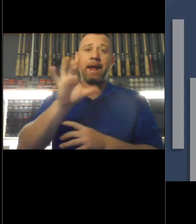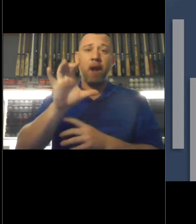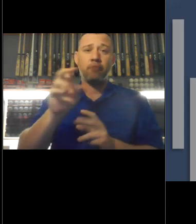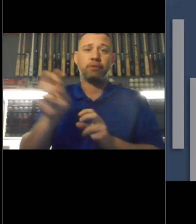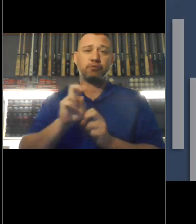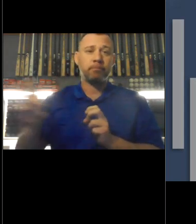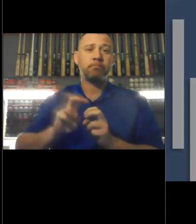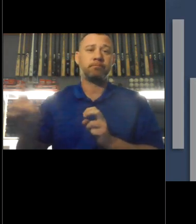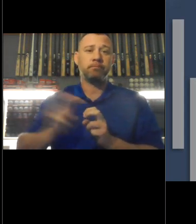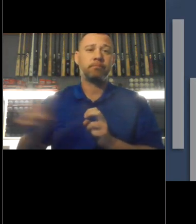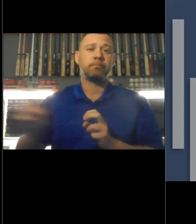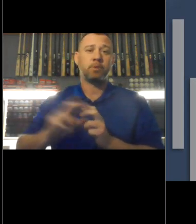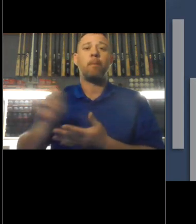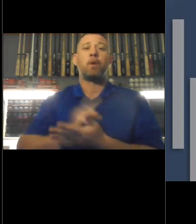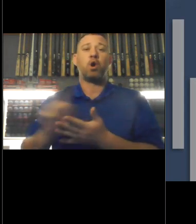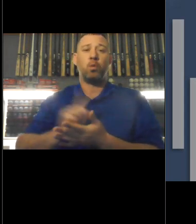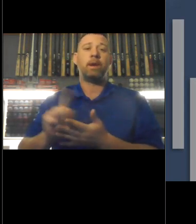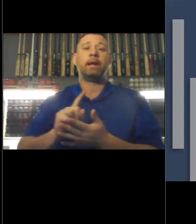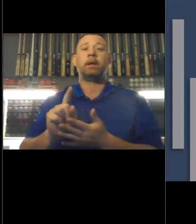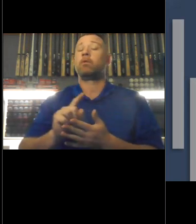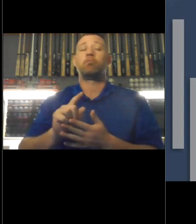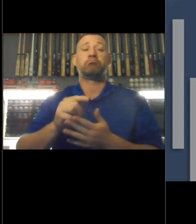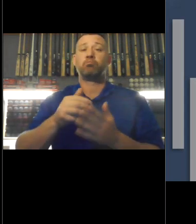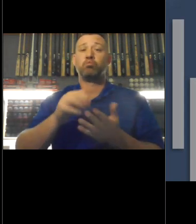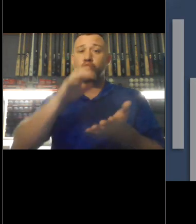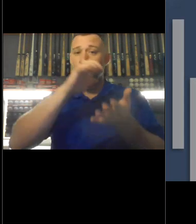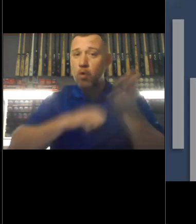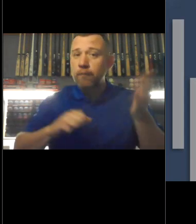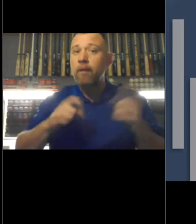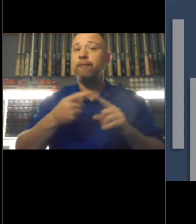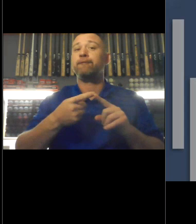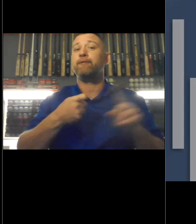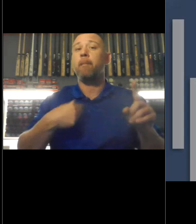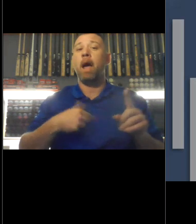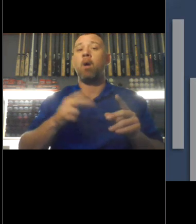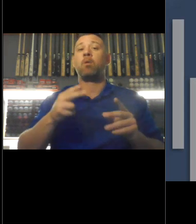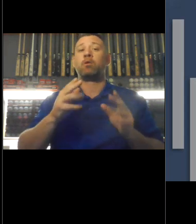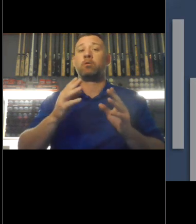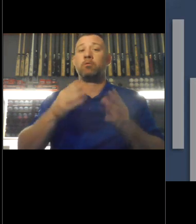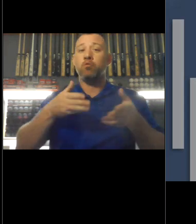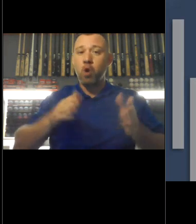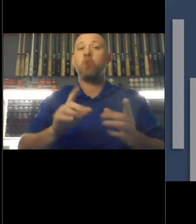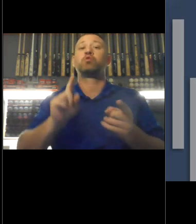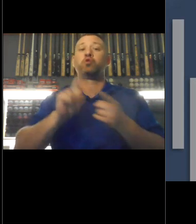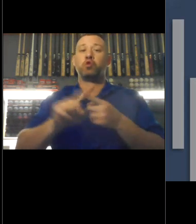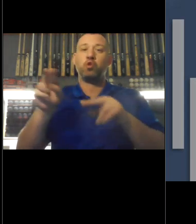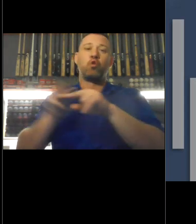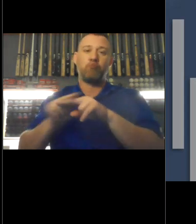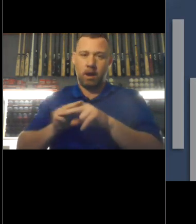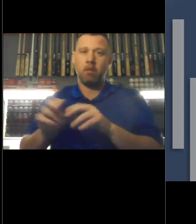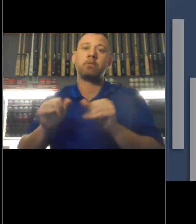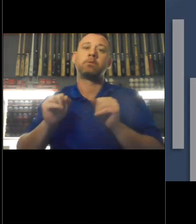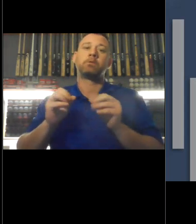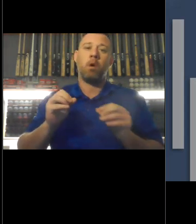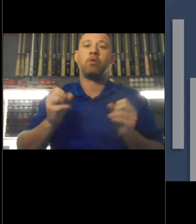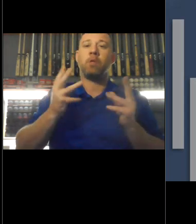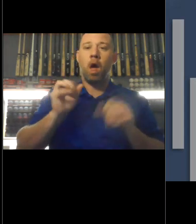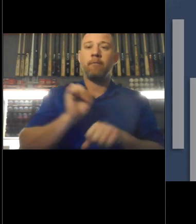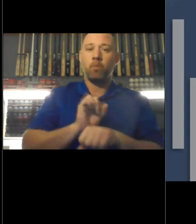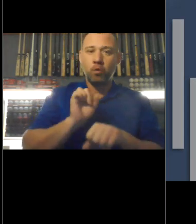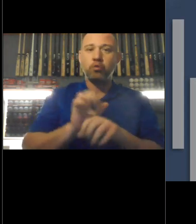week off of our road system, and by transferring them to rail. So there's a lot of work to be done in our valley. We thank